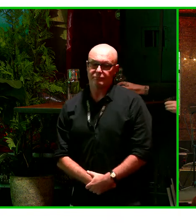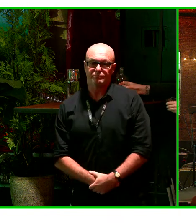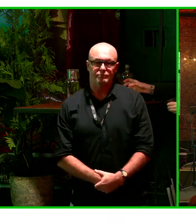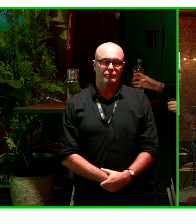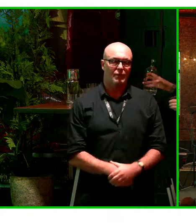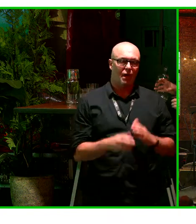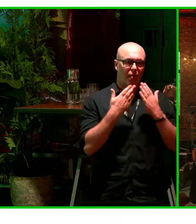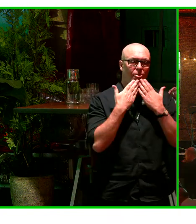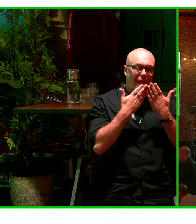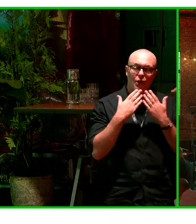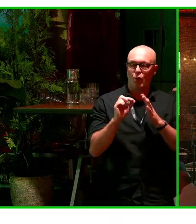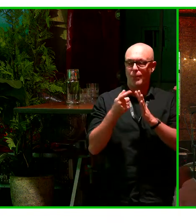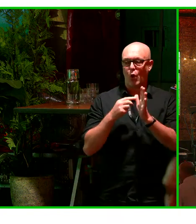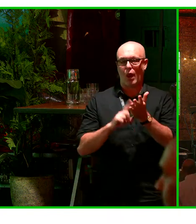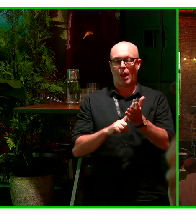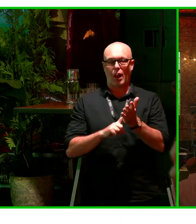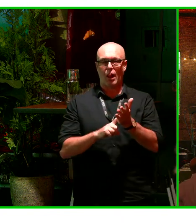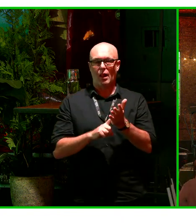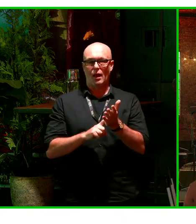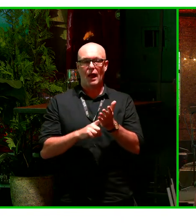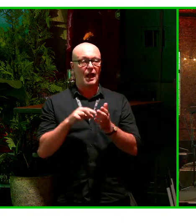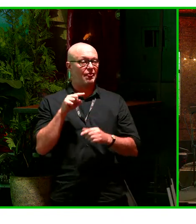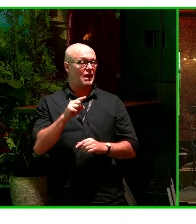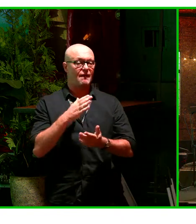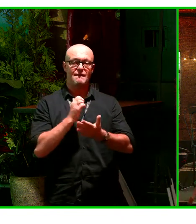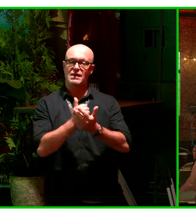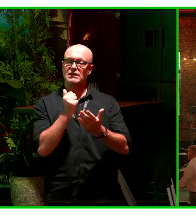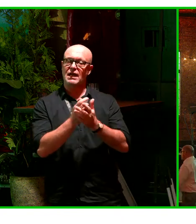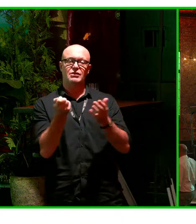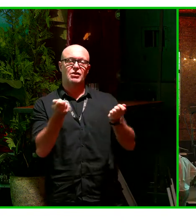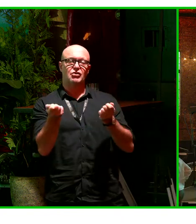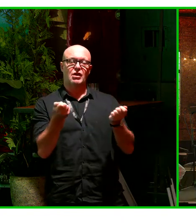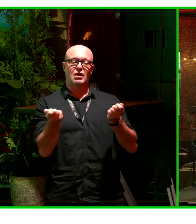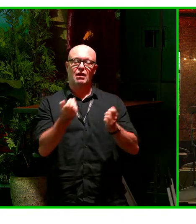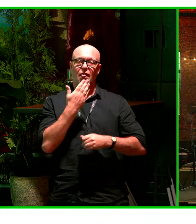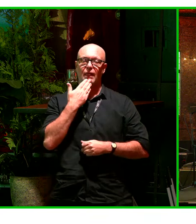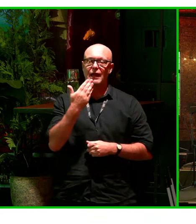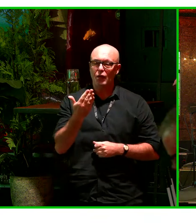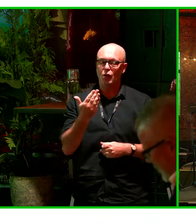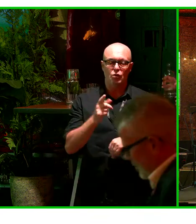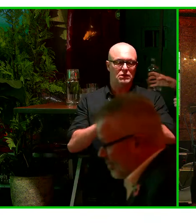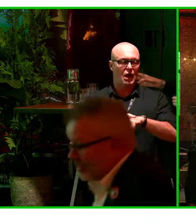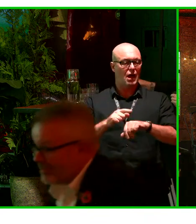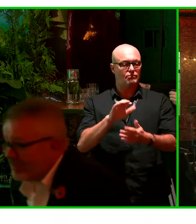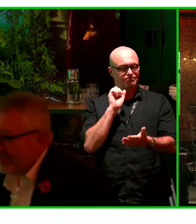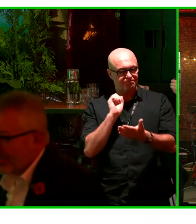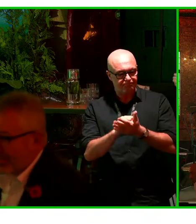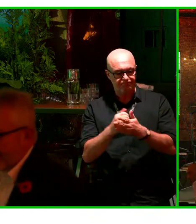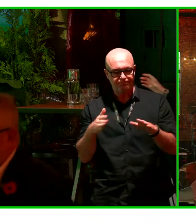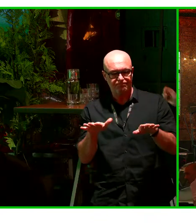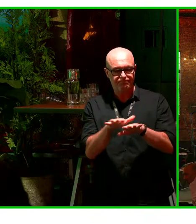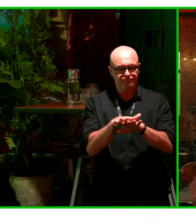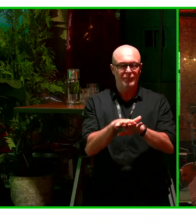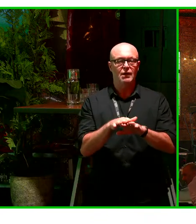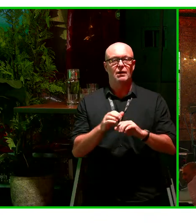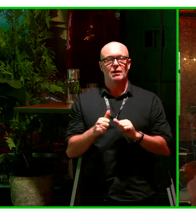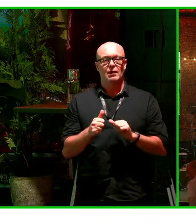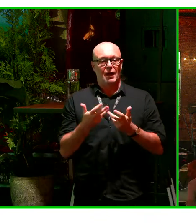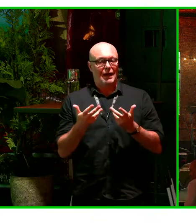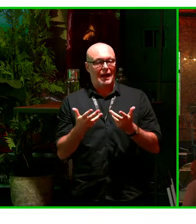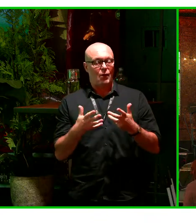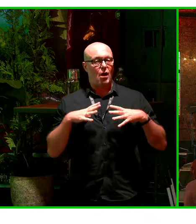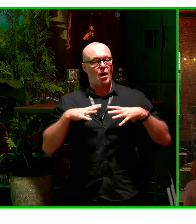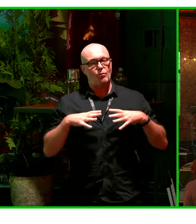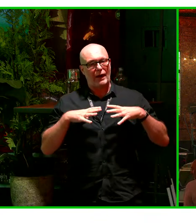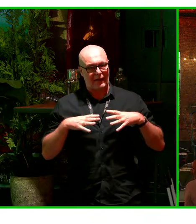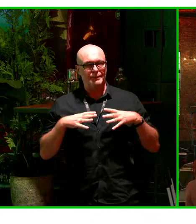Thank you ever so much, Paul. And that was brilliantly chaired. You got us back on time. I was going to give you an extra 5 minutes. We now have a